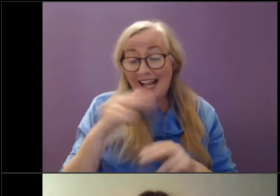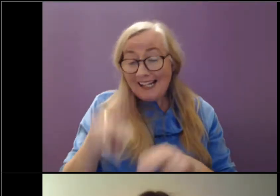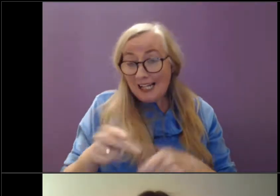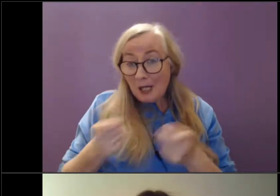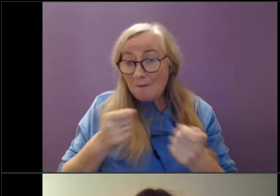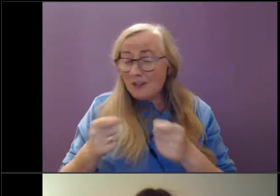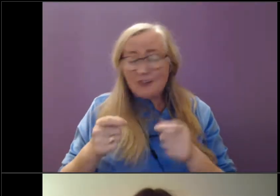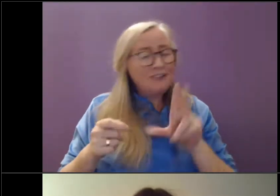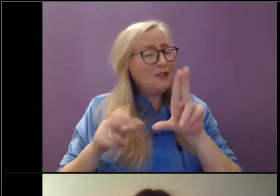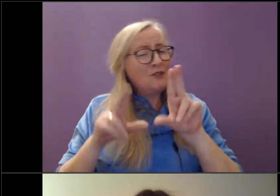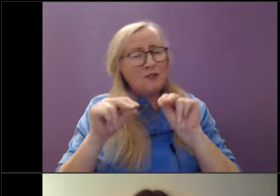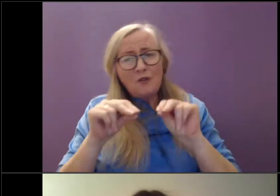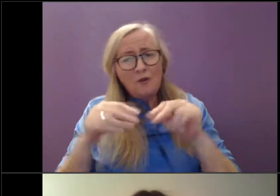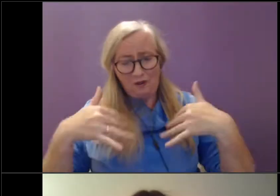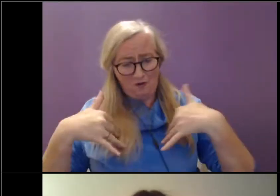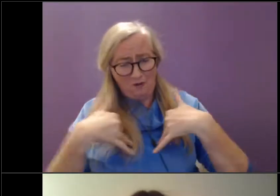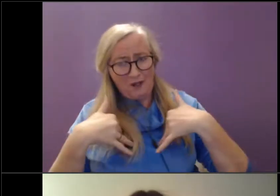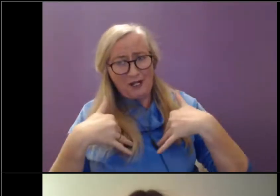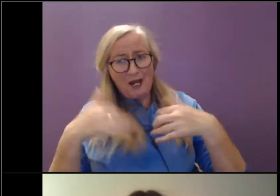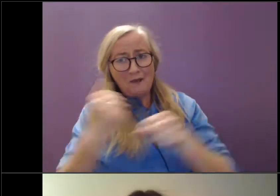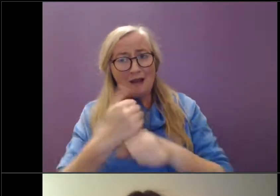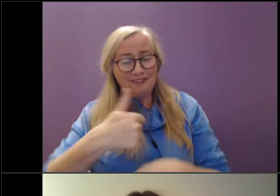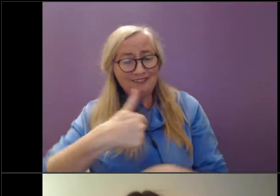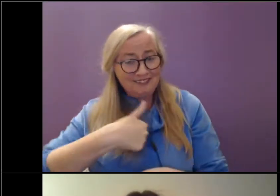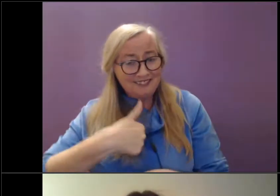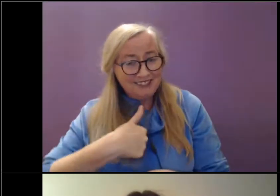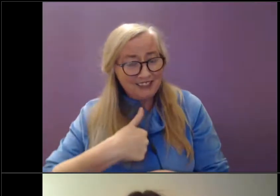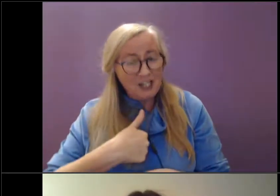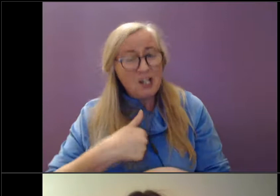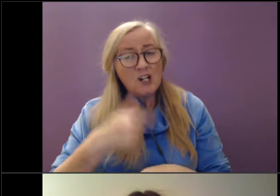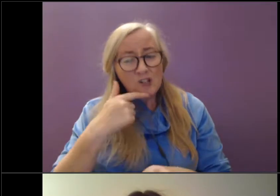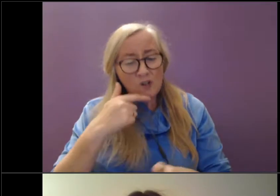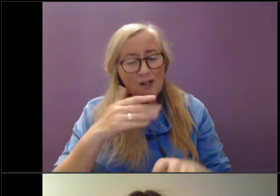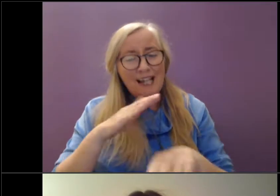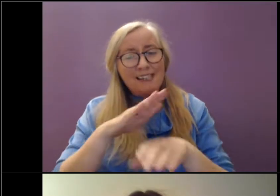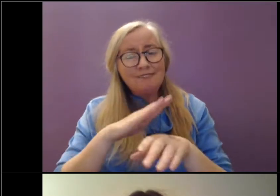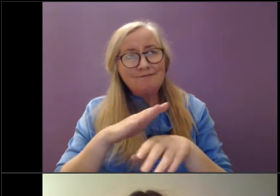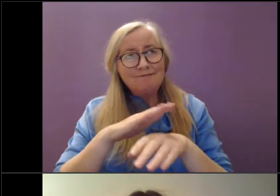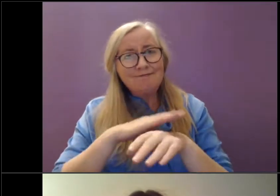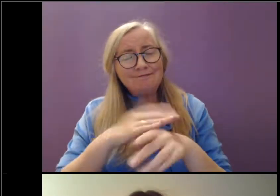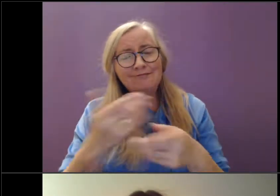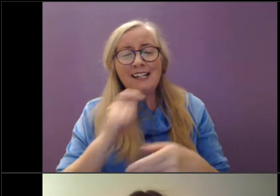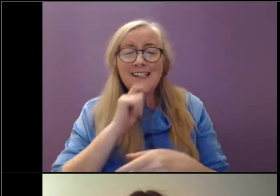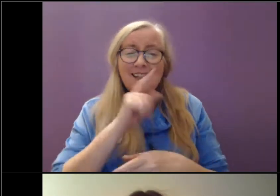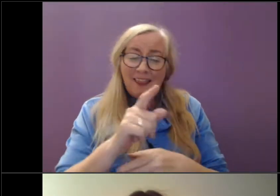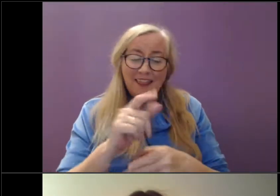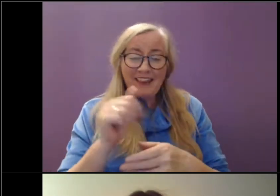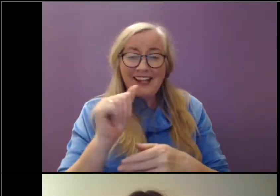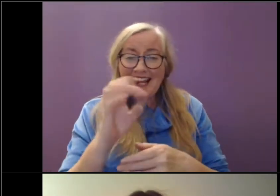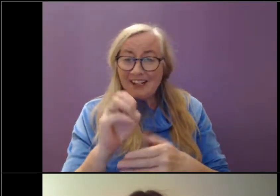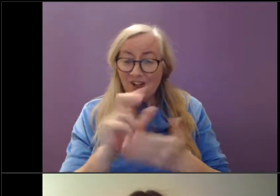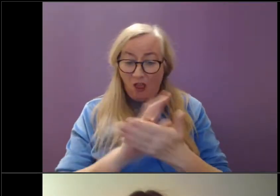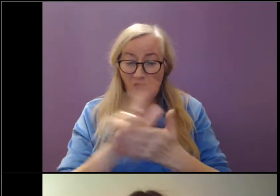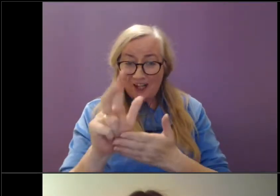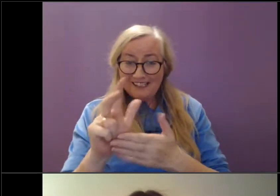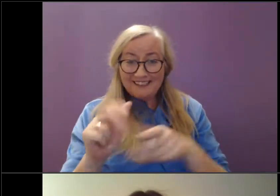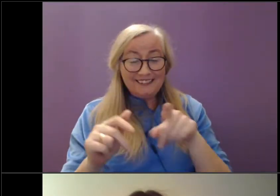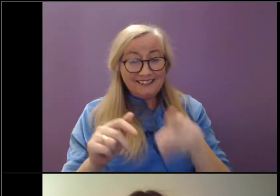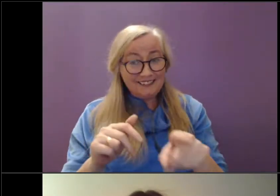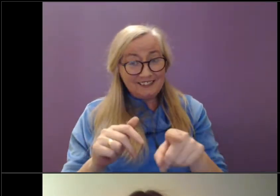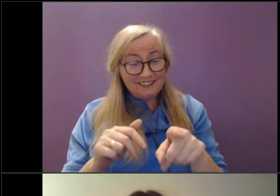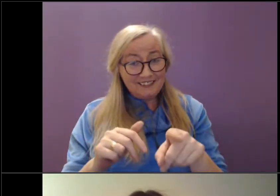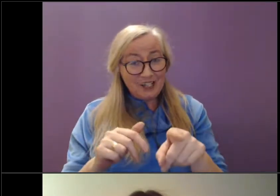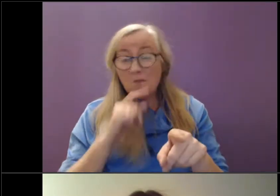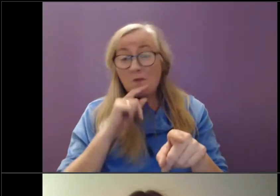me. And just try and get to speak to your 13-year-old son just when nothing is going on in the house, just to actually have